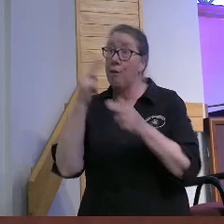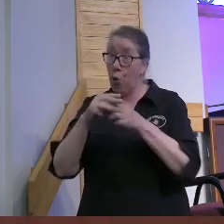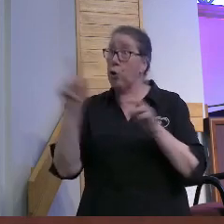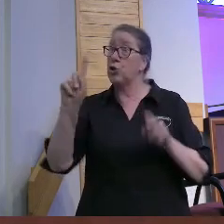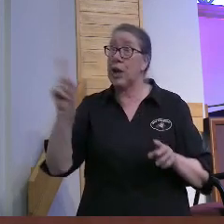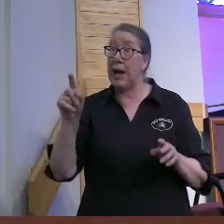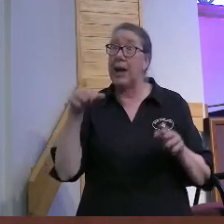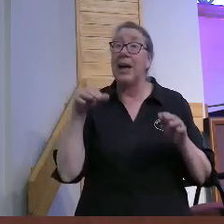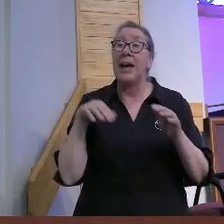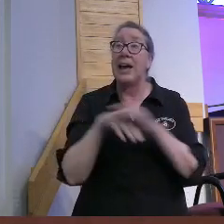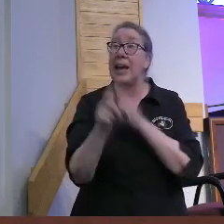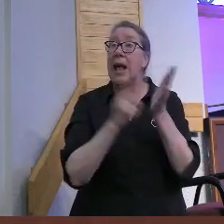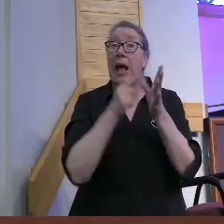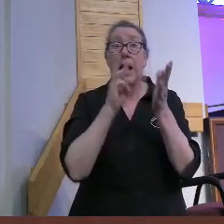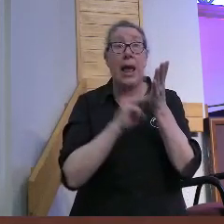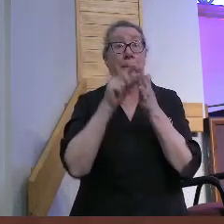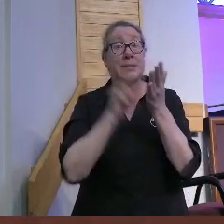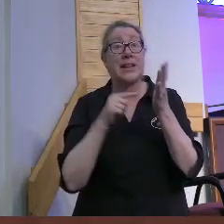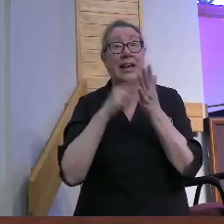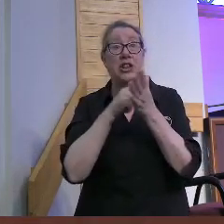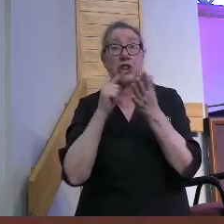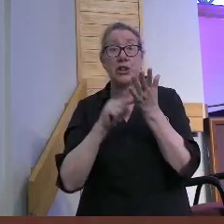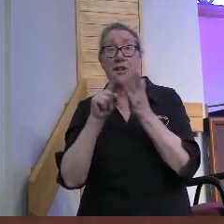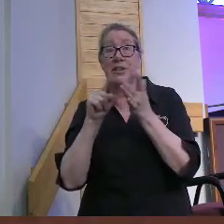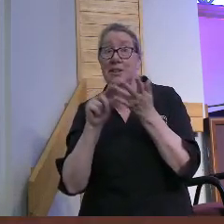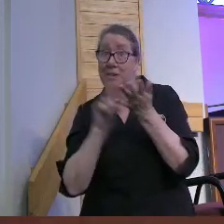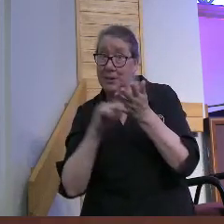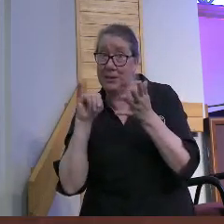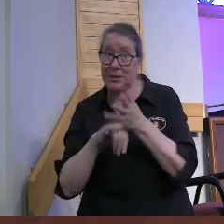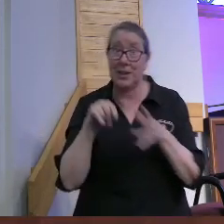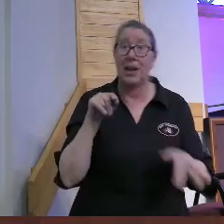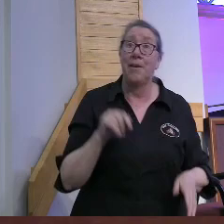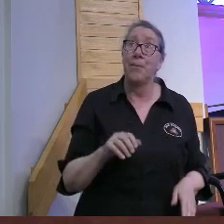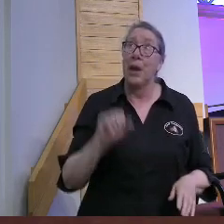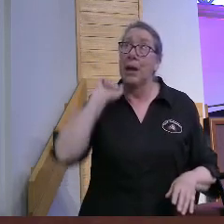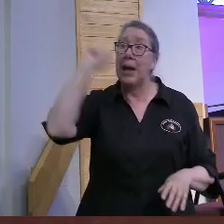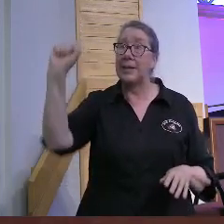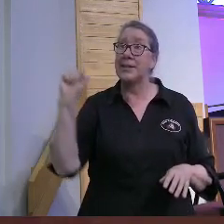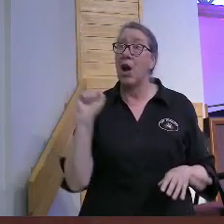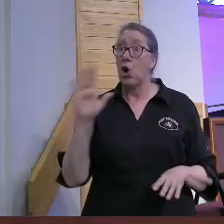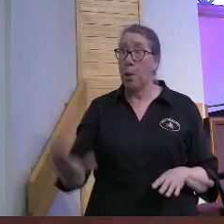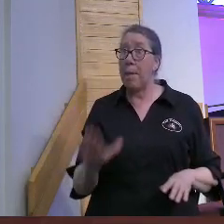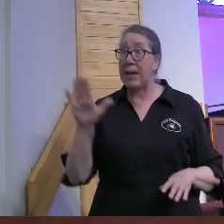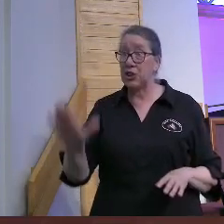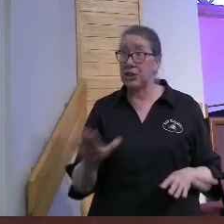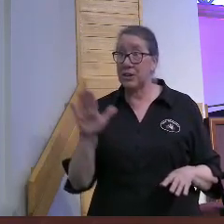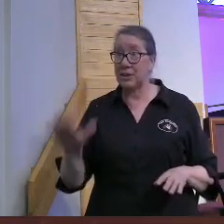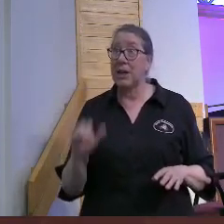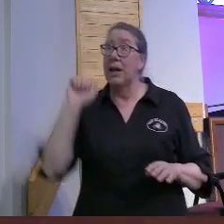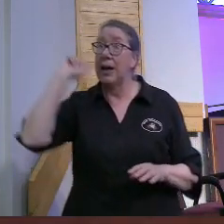this, though through the Lord's mercies we are not consumed, because His compassions fail not. They are new